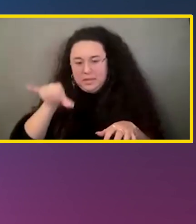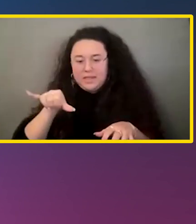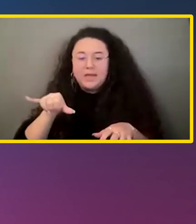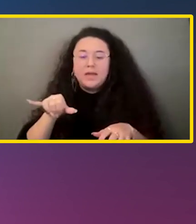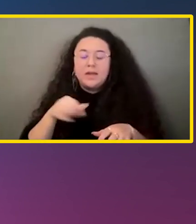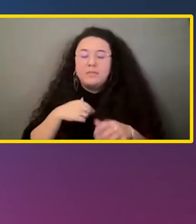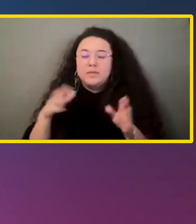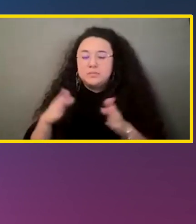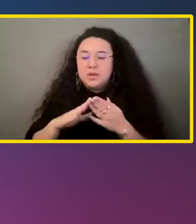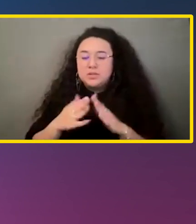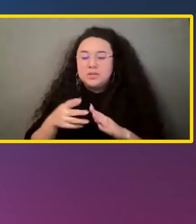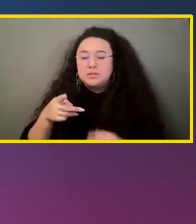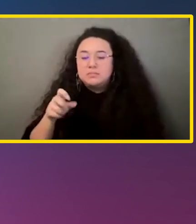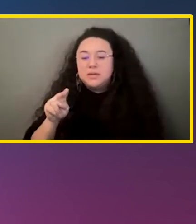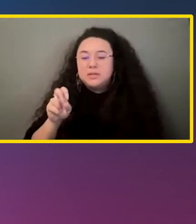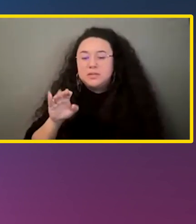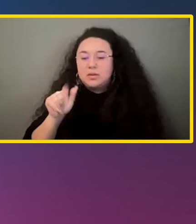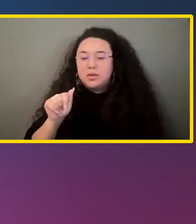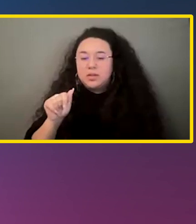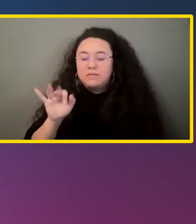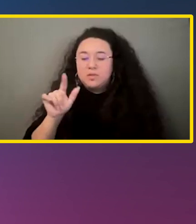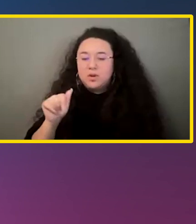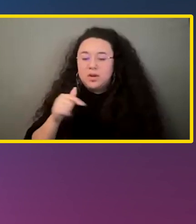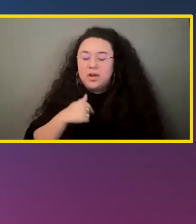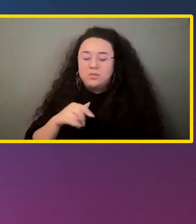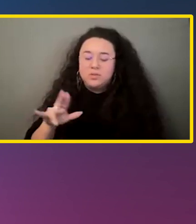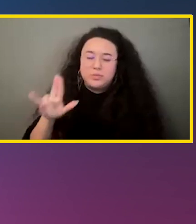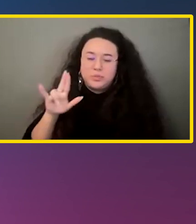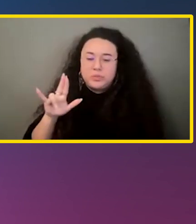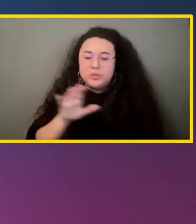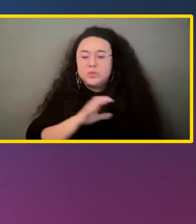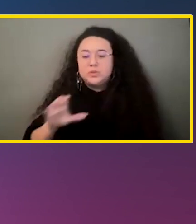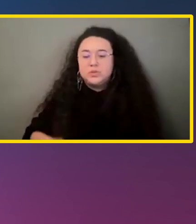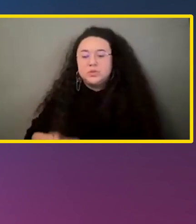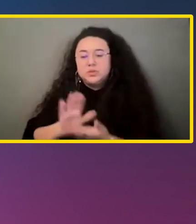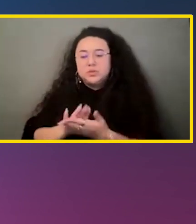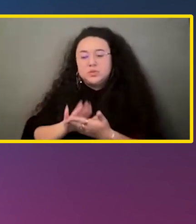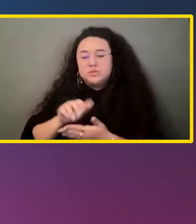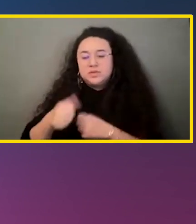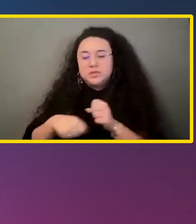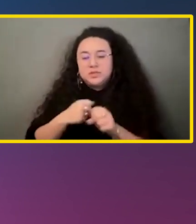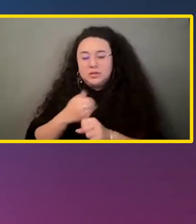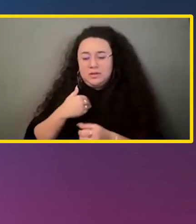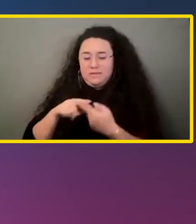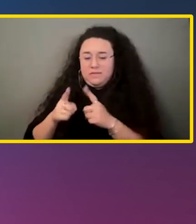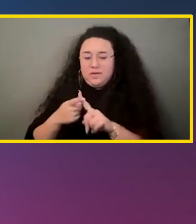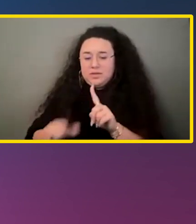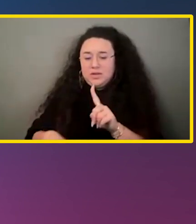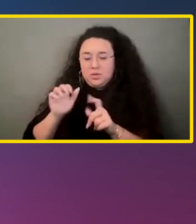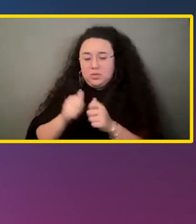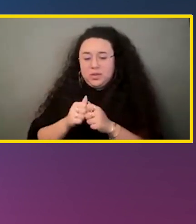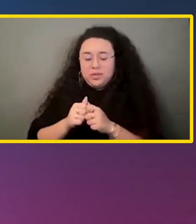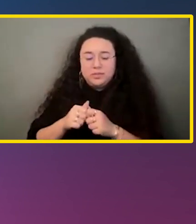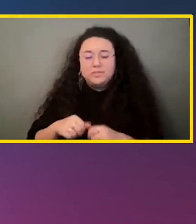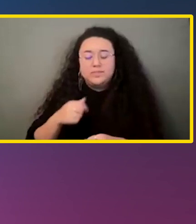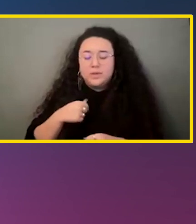Florida, and I went to this evangelical Christian school for 10 years. And so I have friends that I grew up with. And